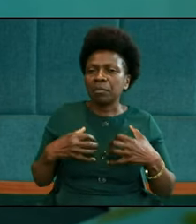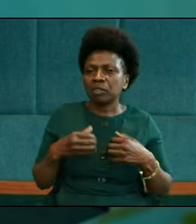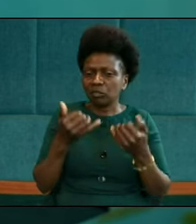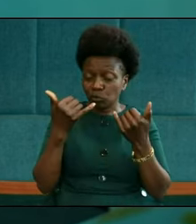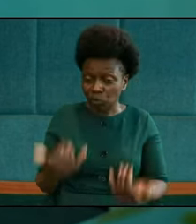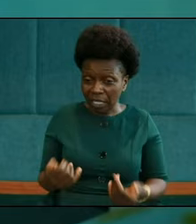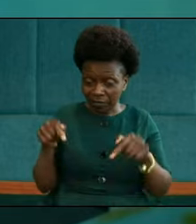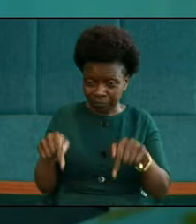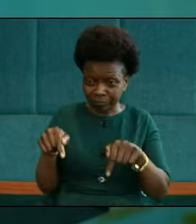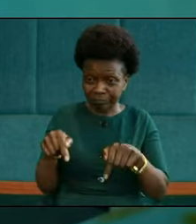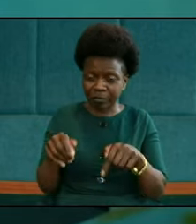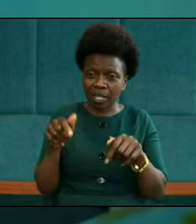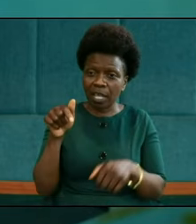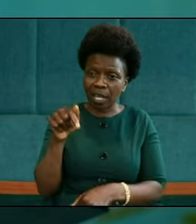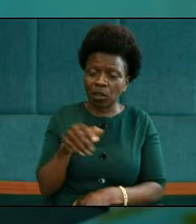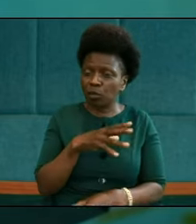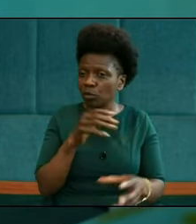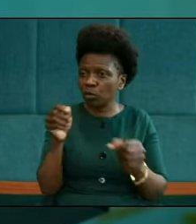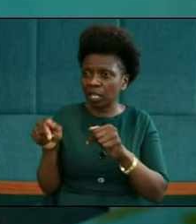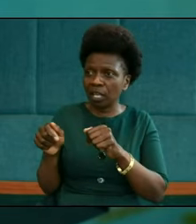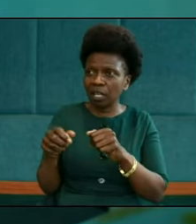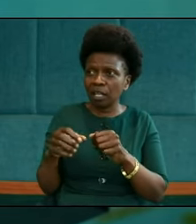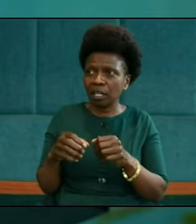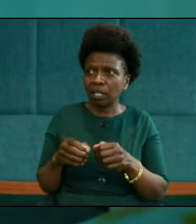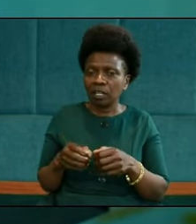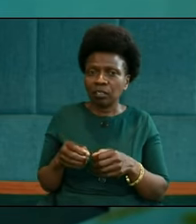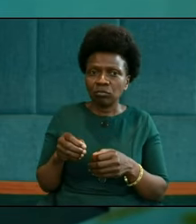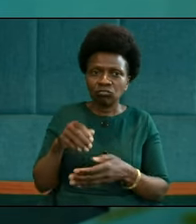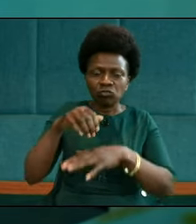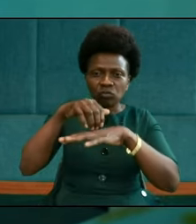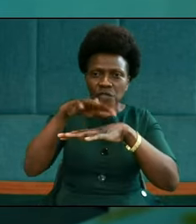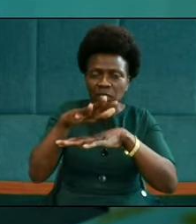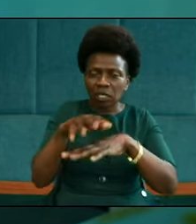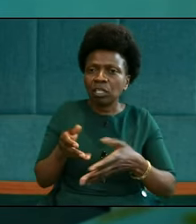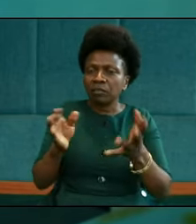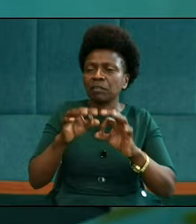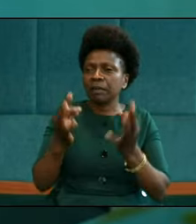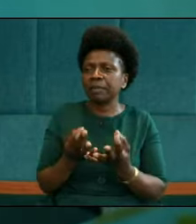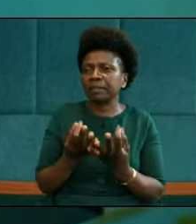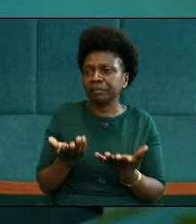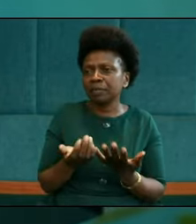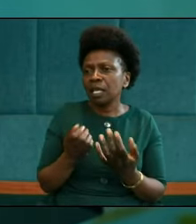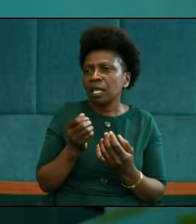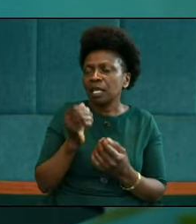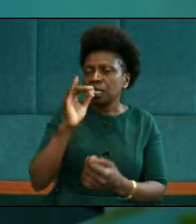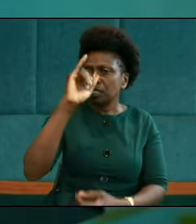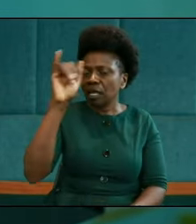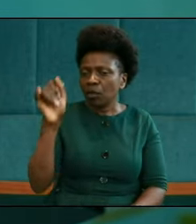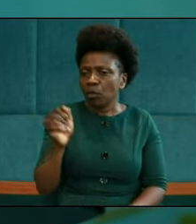Nowadays, we go by there and give to the family. Jacob walked for